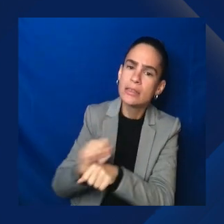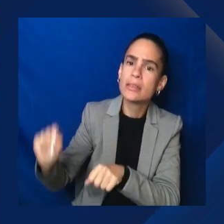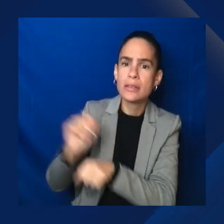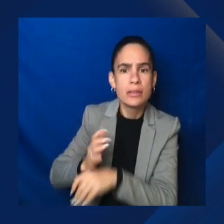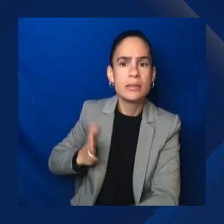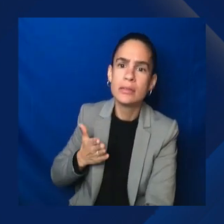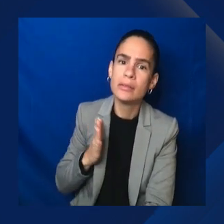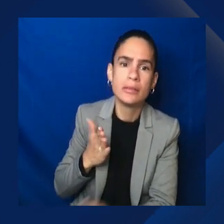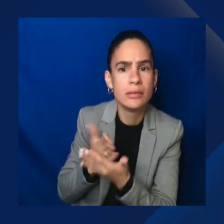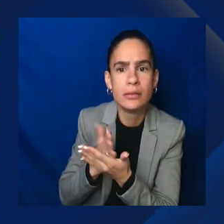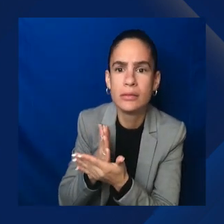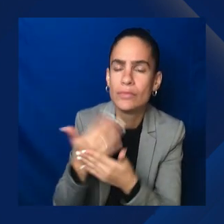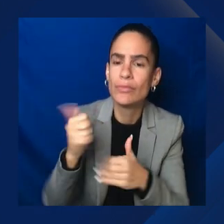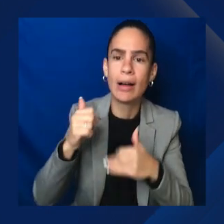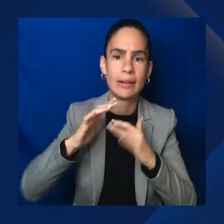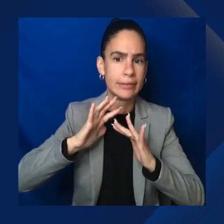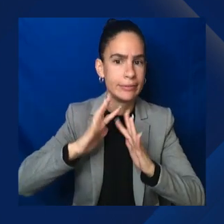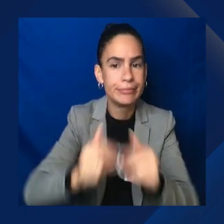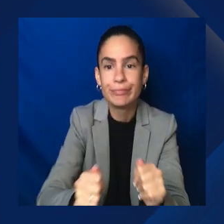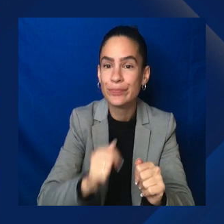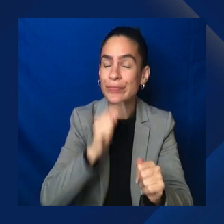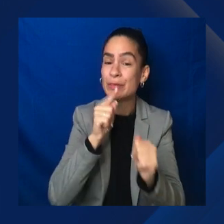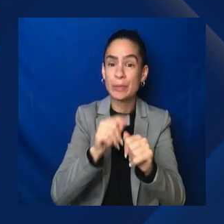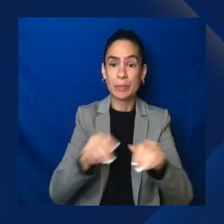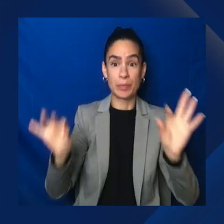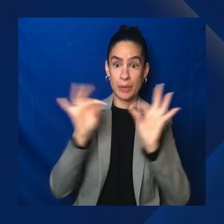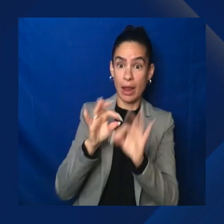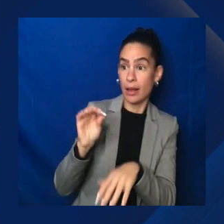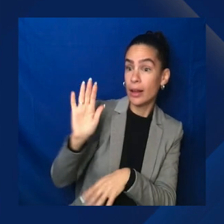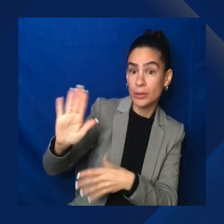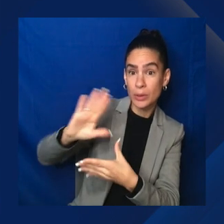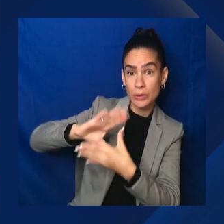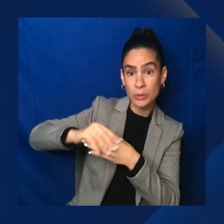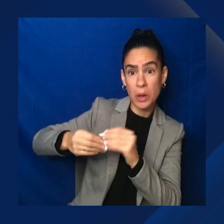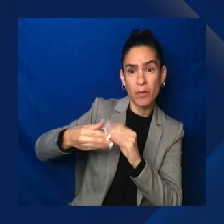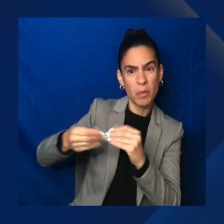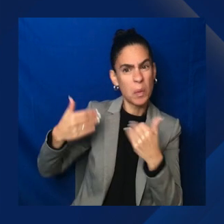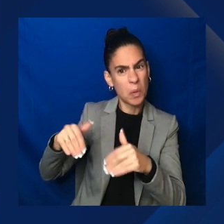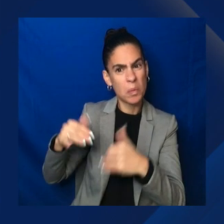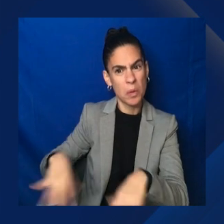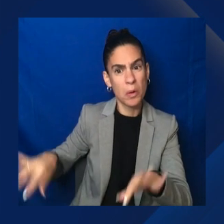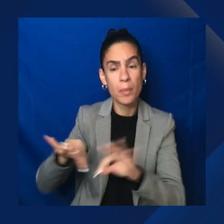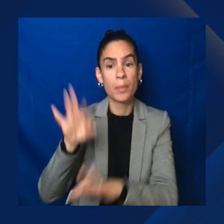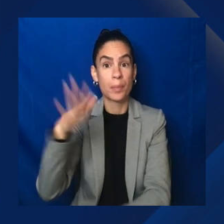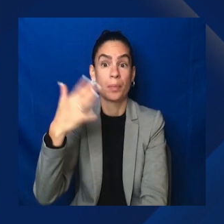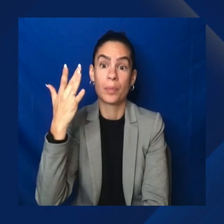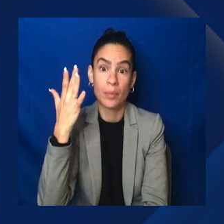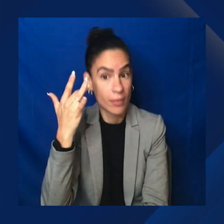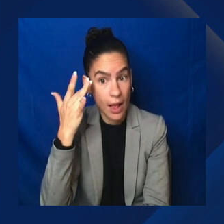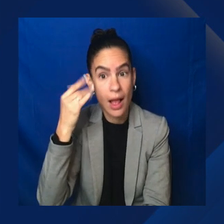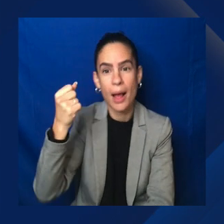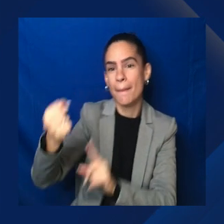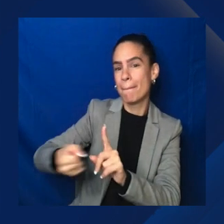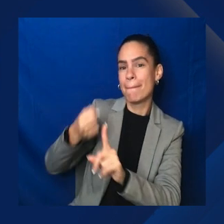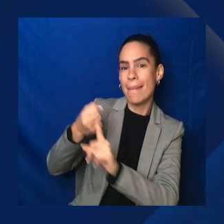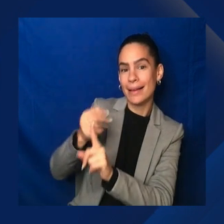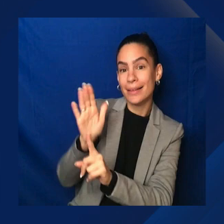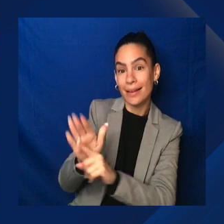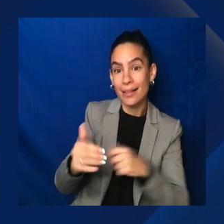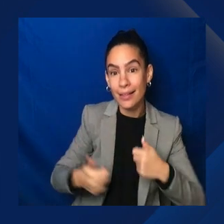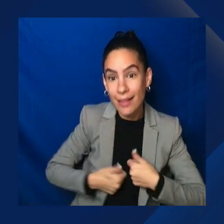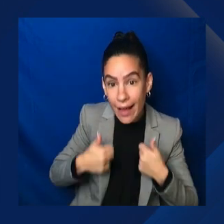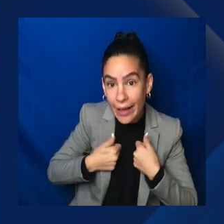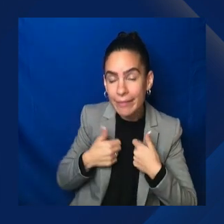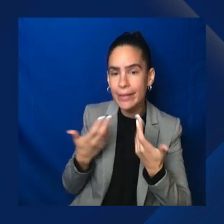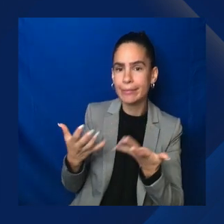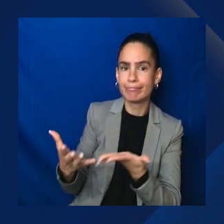so needed, and has such an impact on their lives and for them to be able to, you know, to continue making their livelihood.